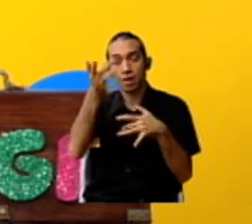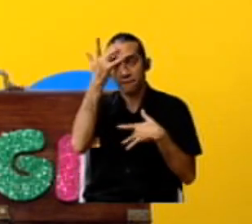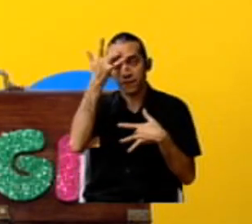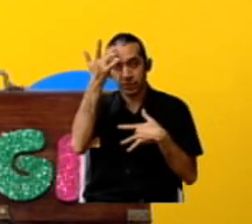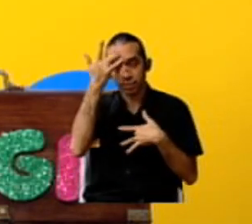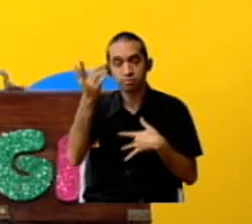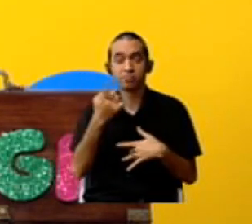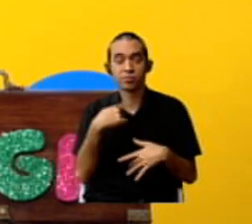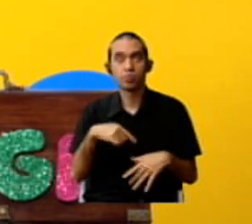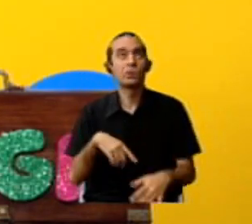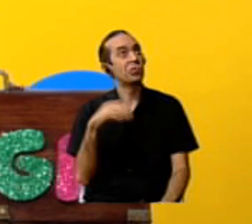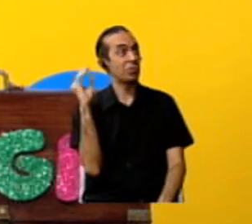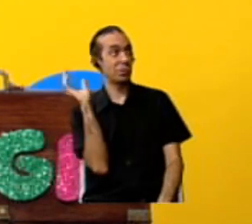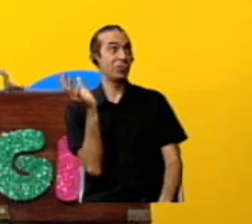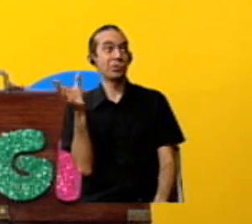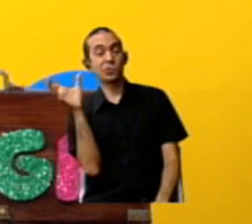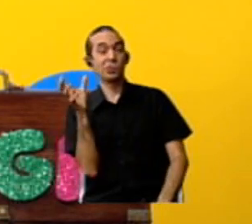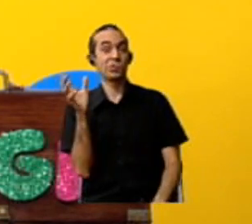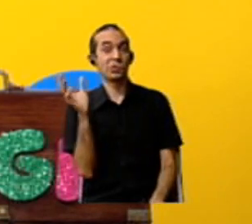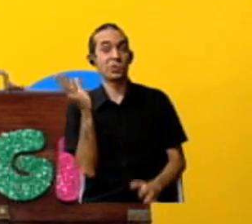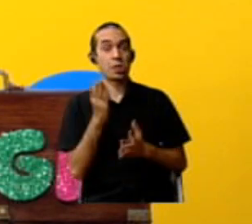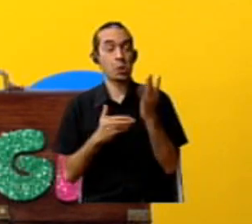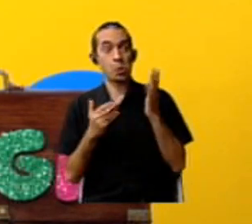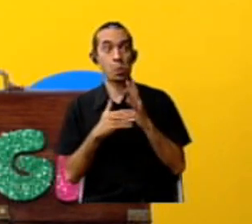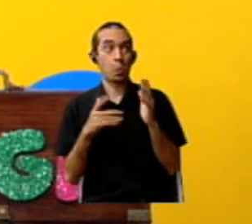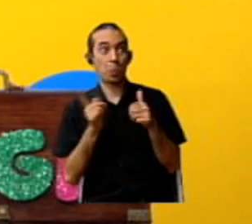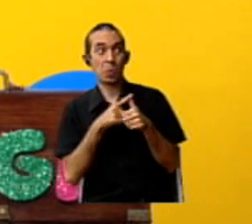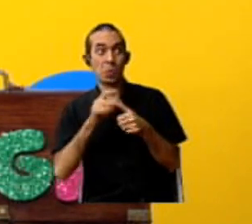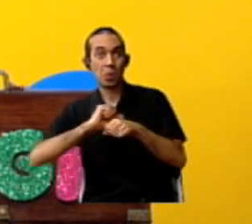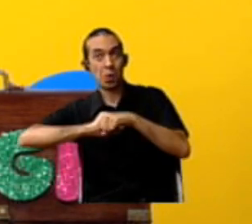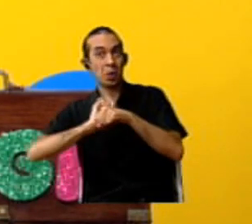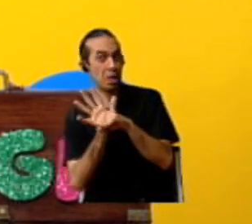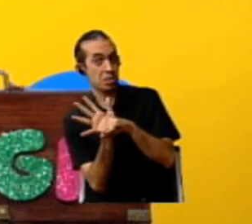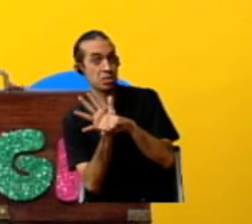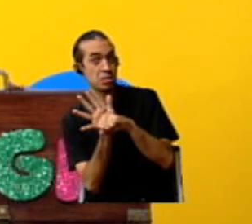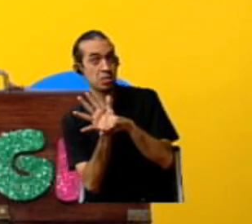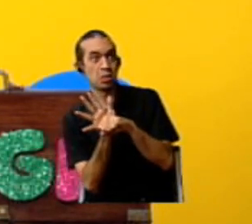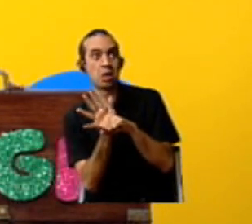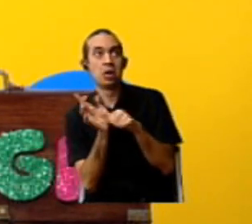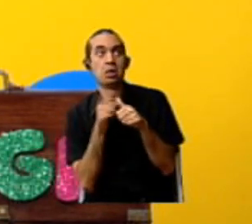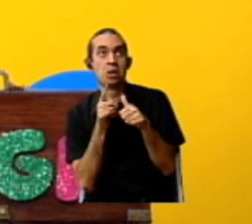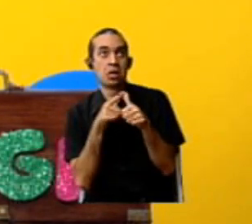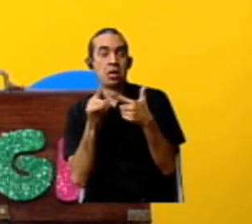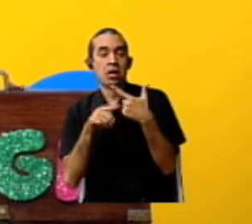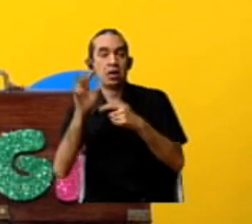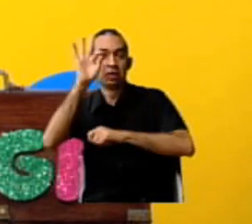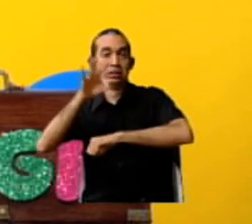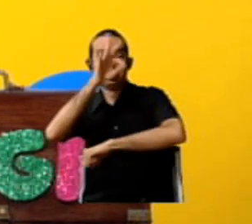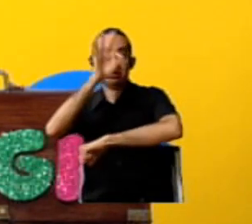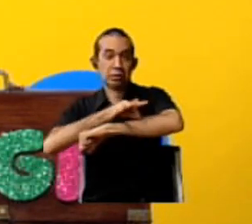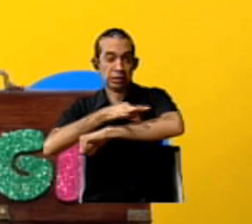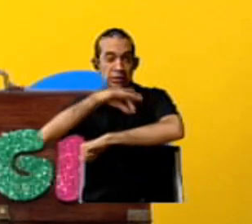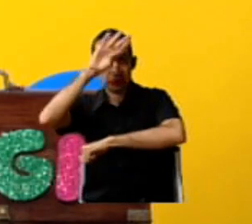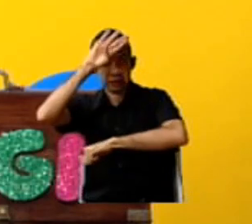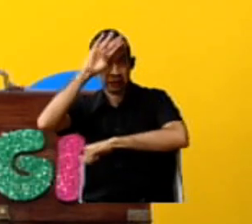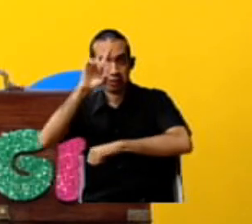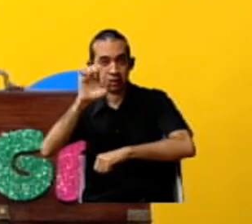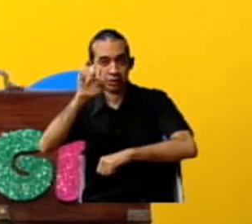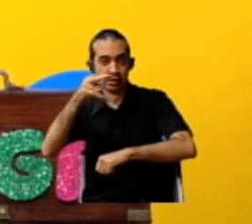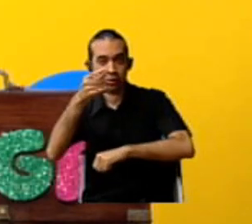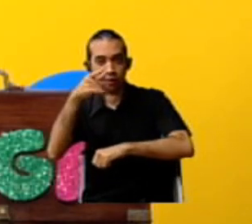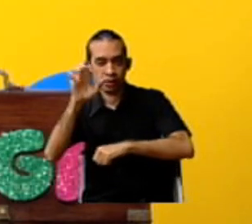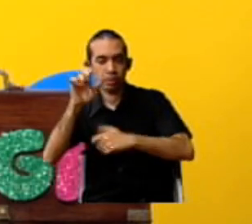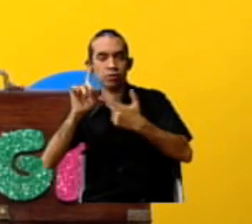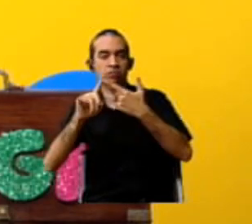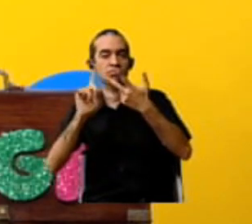said? Well, she said something about coronavirus, dengue fever, flu,